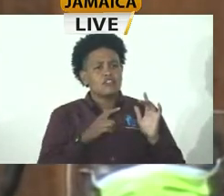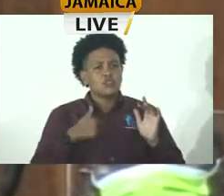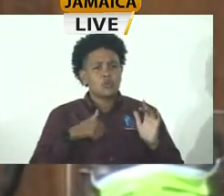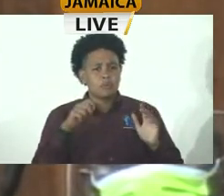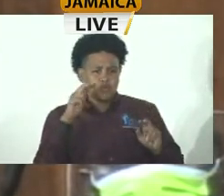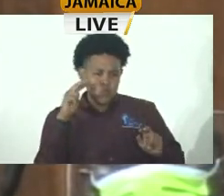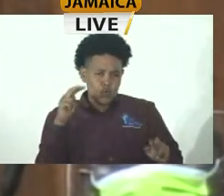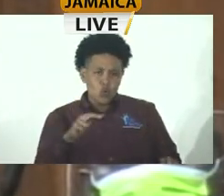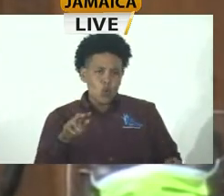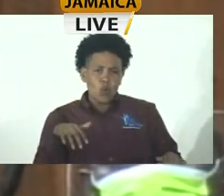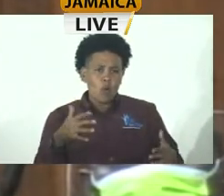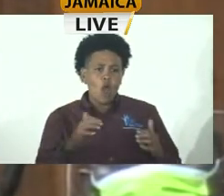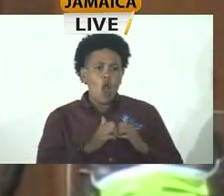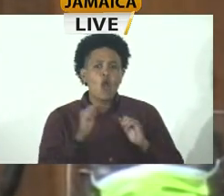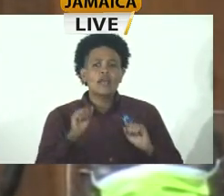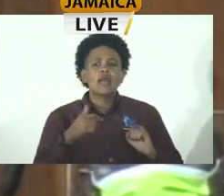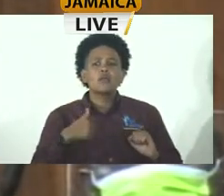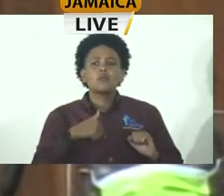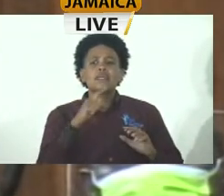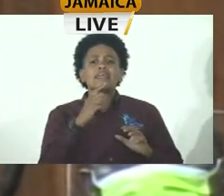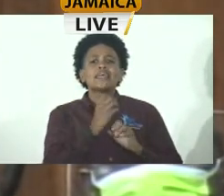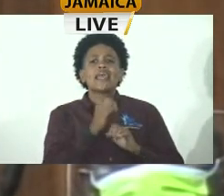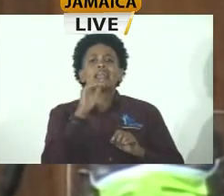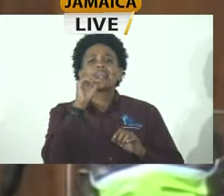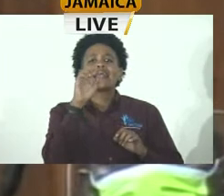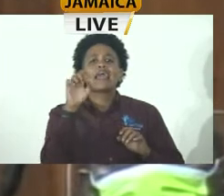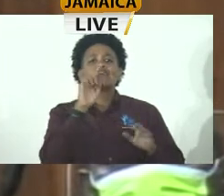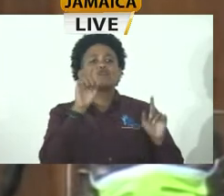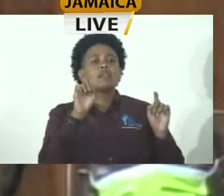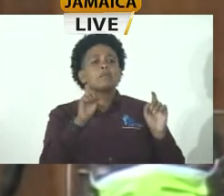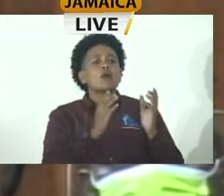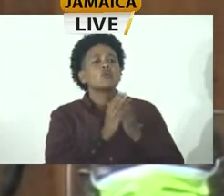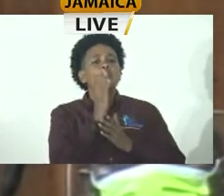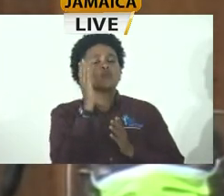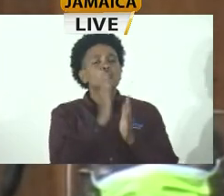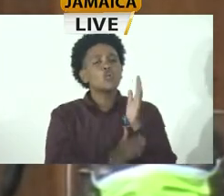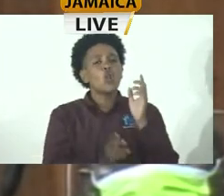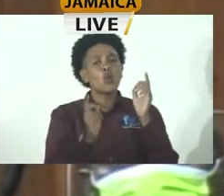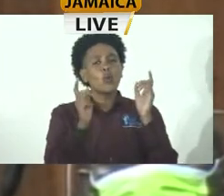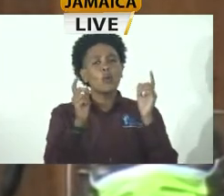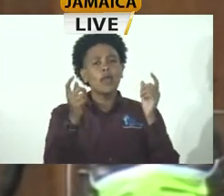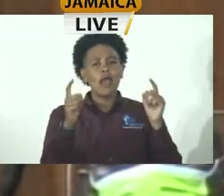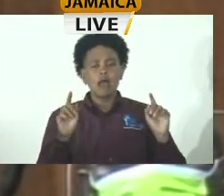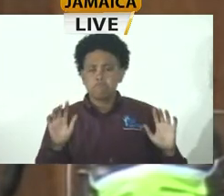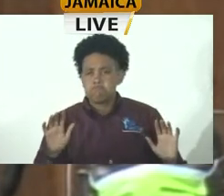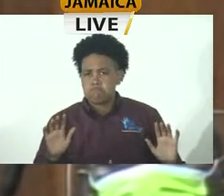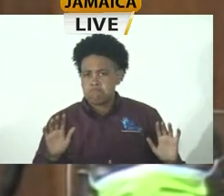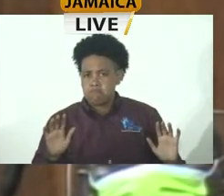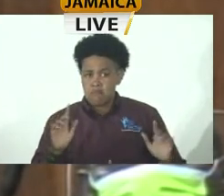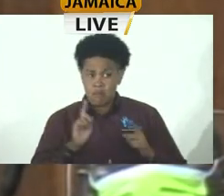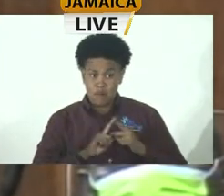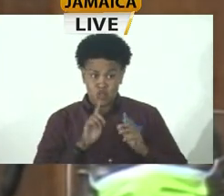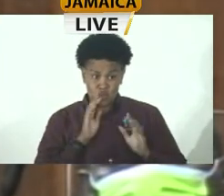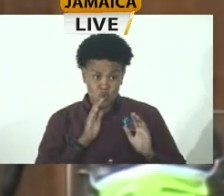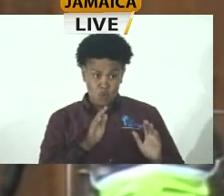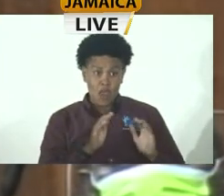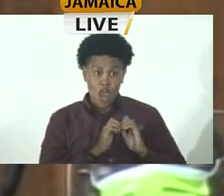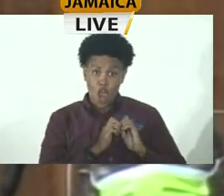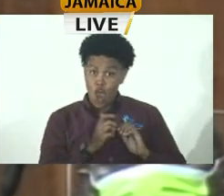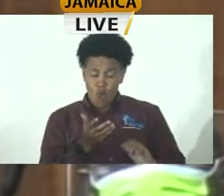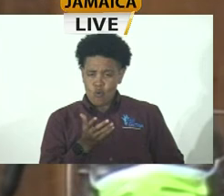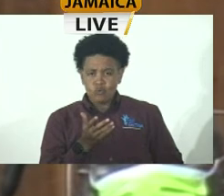look at is how can we get the cases dealt with quickly and the way madam speaker